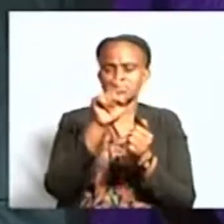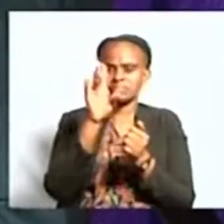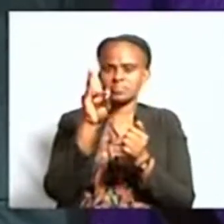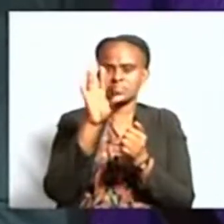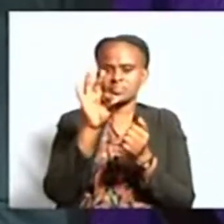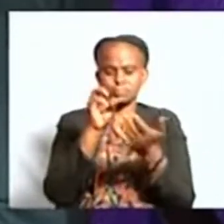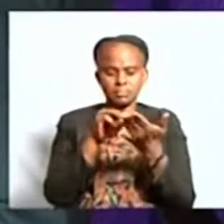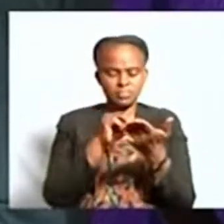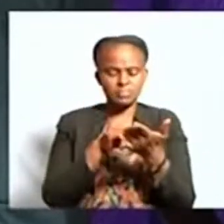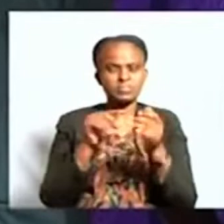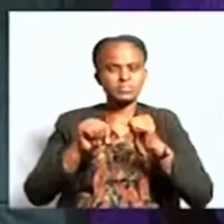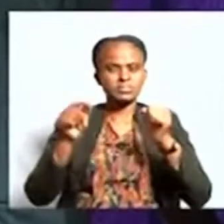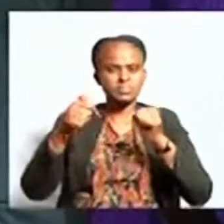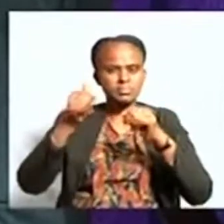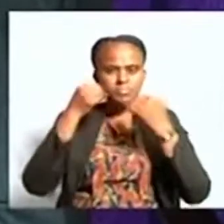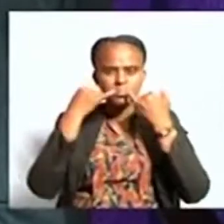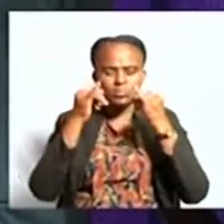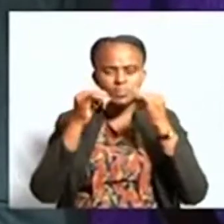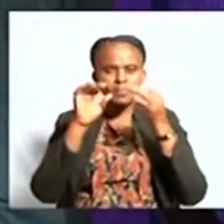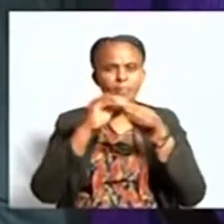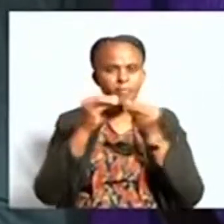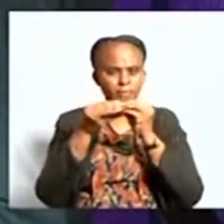179 million. The CEO confirmed the figure